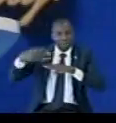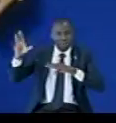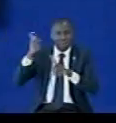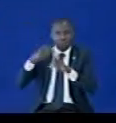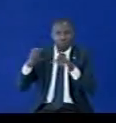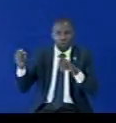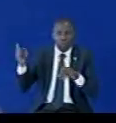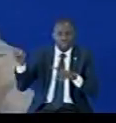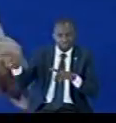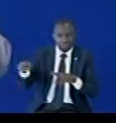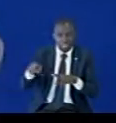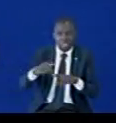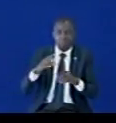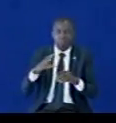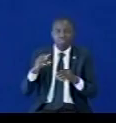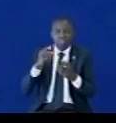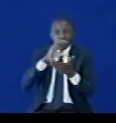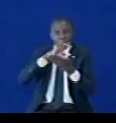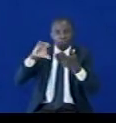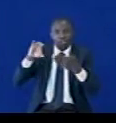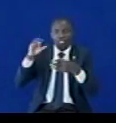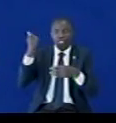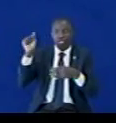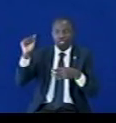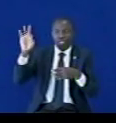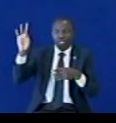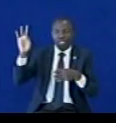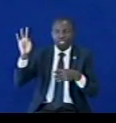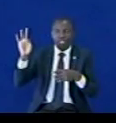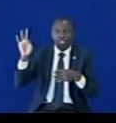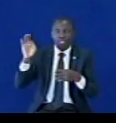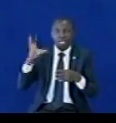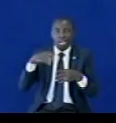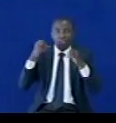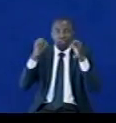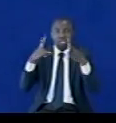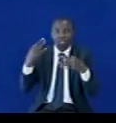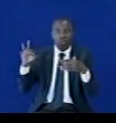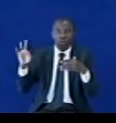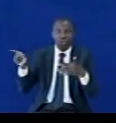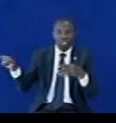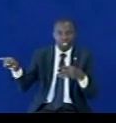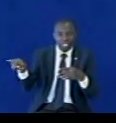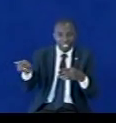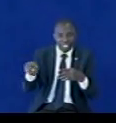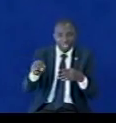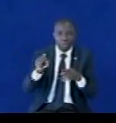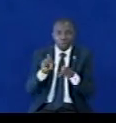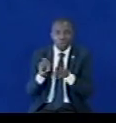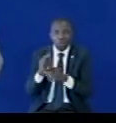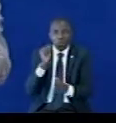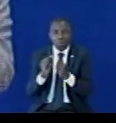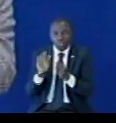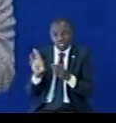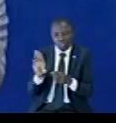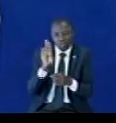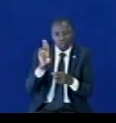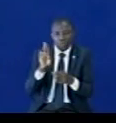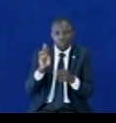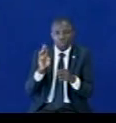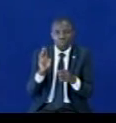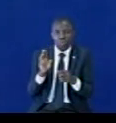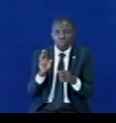at verse 19. In verse 19, many of them also, which used